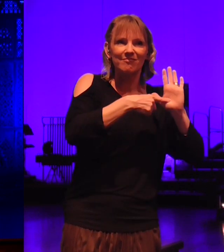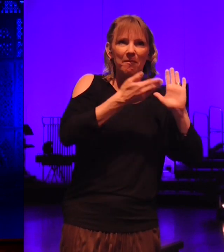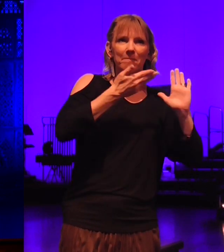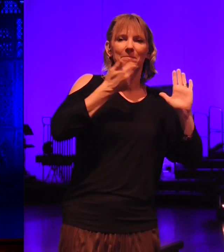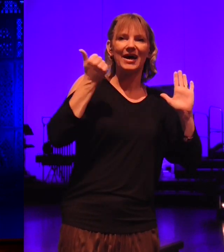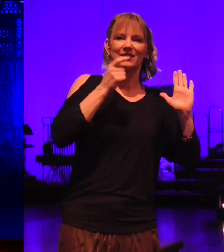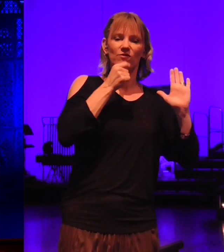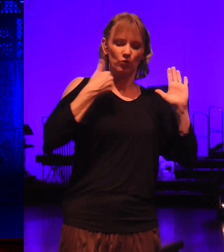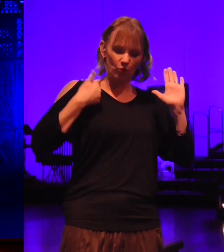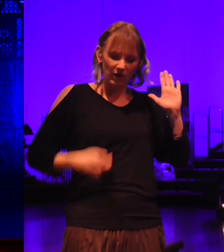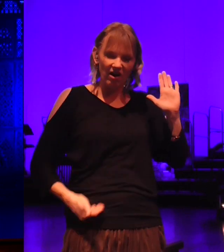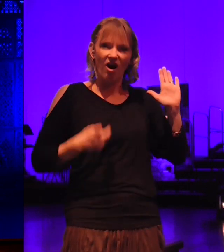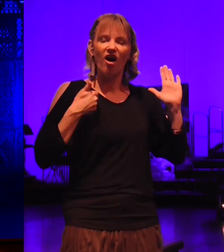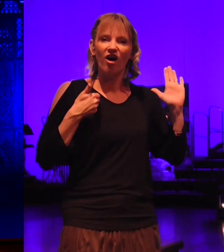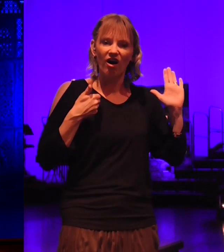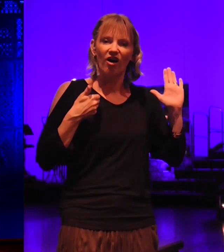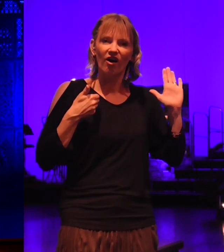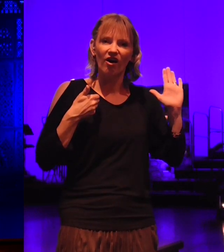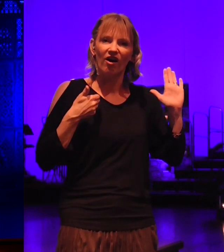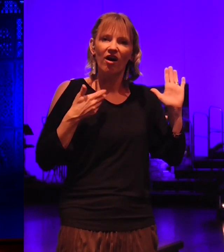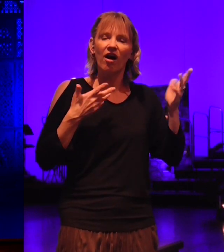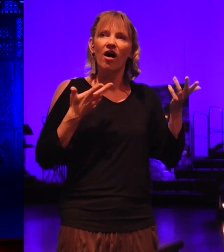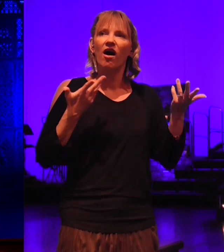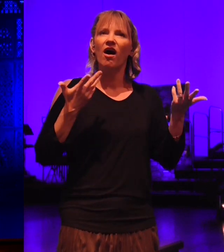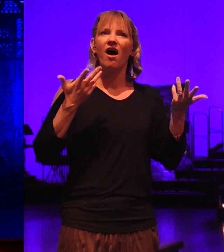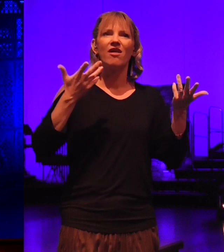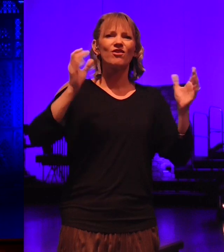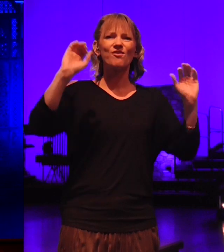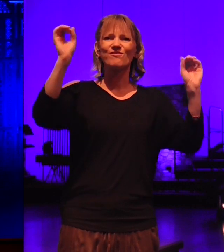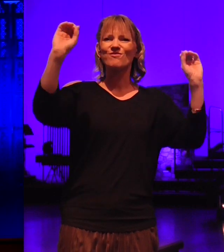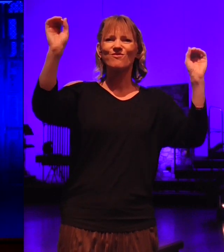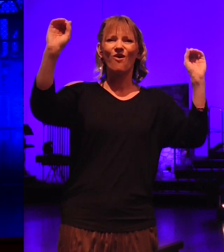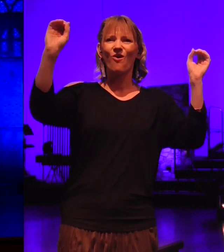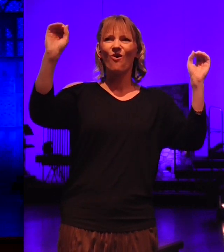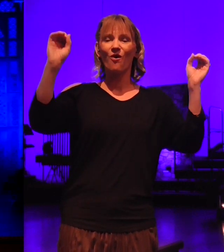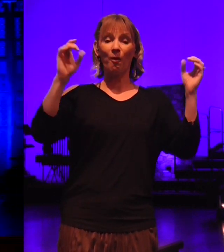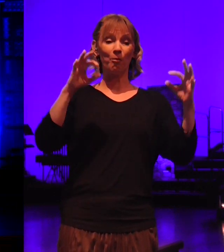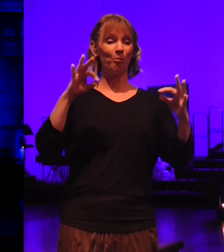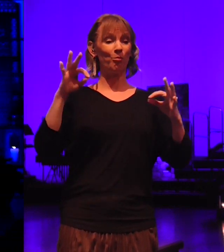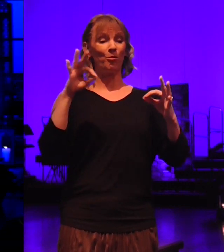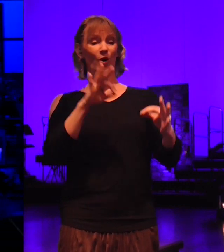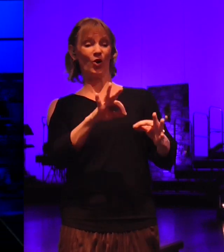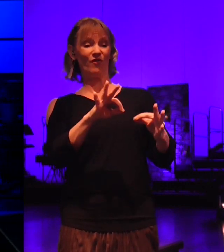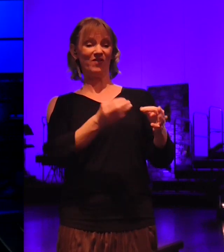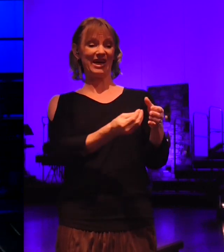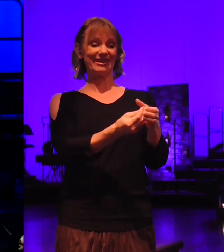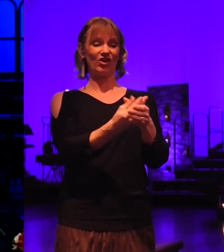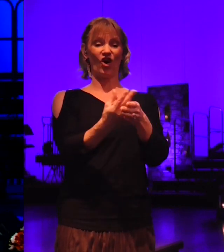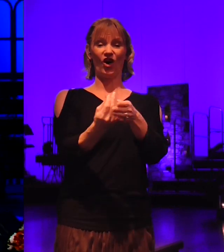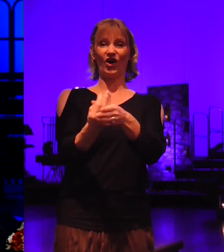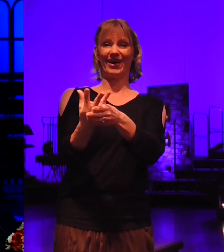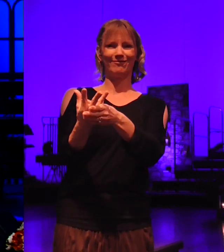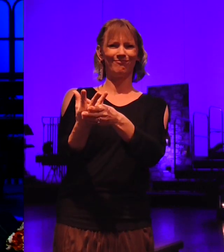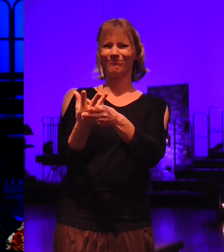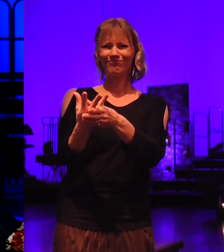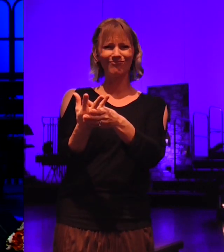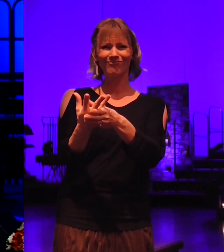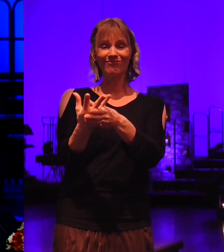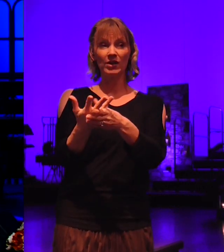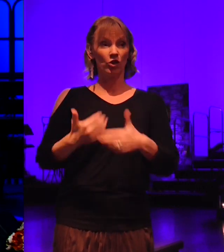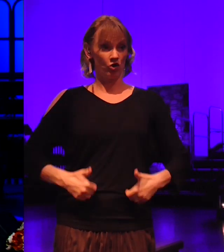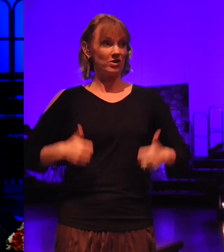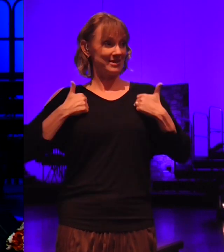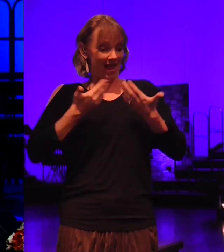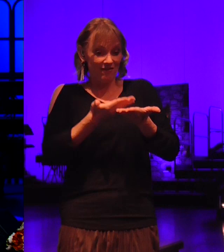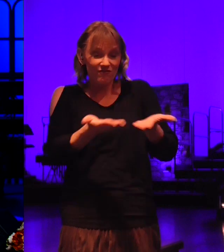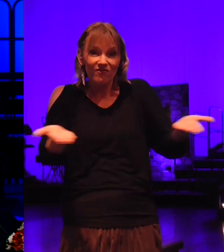we are. There's no such thing as a so-called perfect garden. There is the life that is in front of us and the